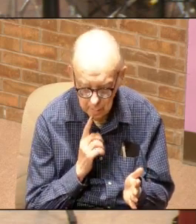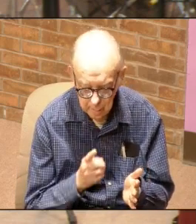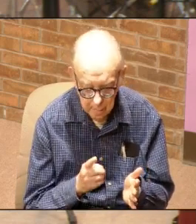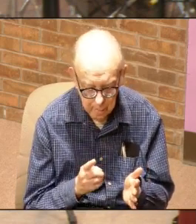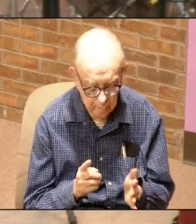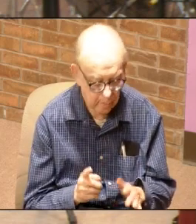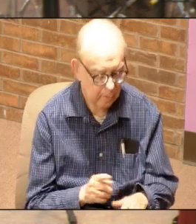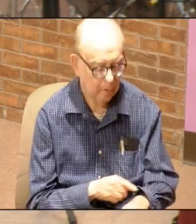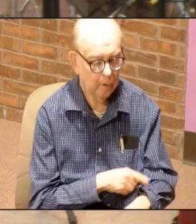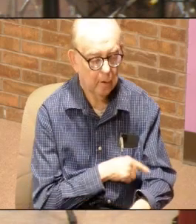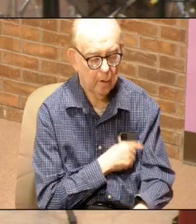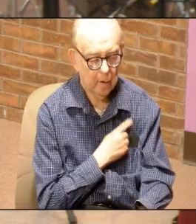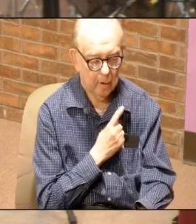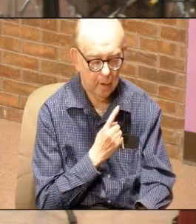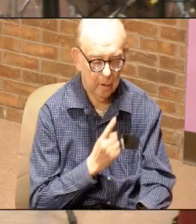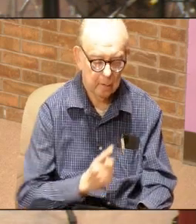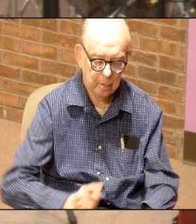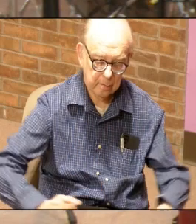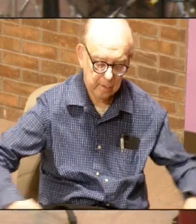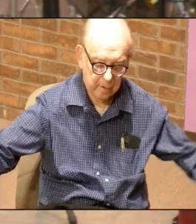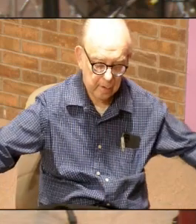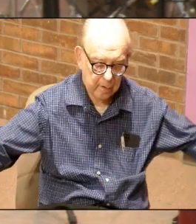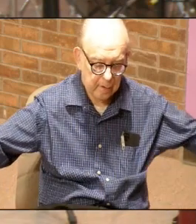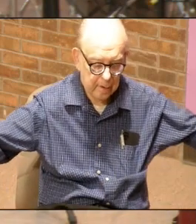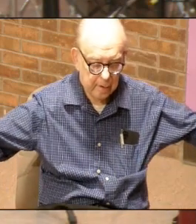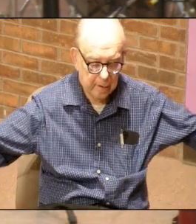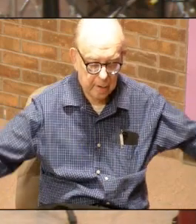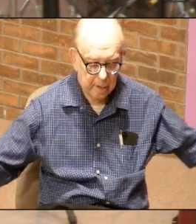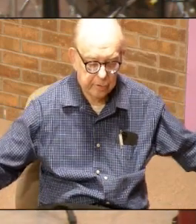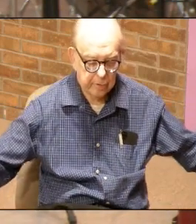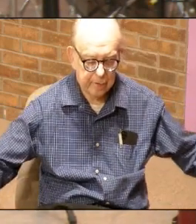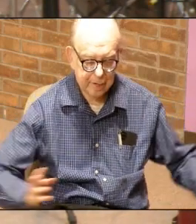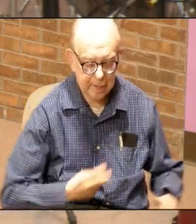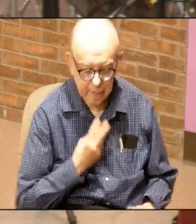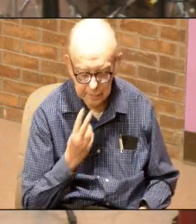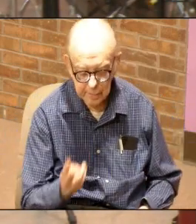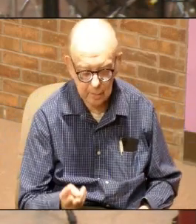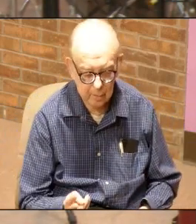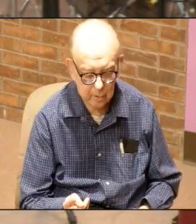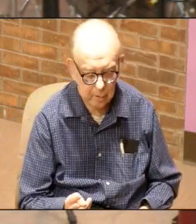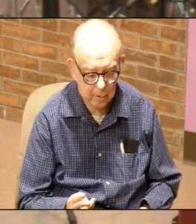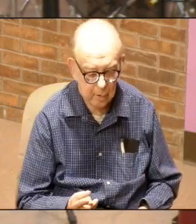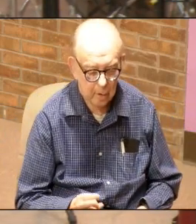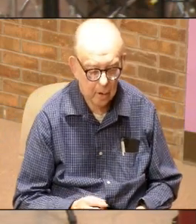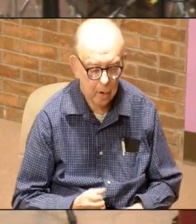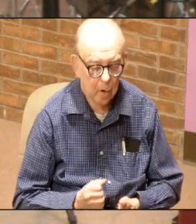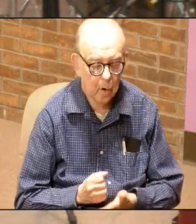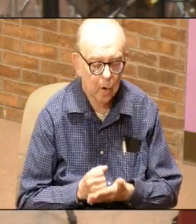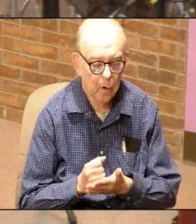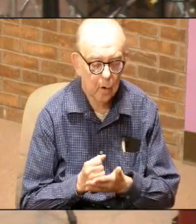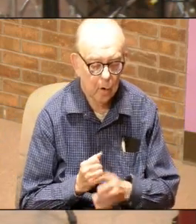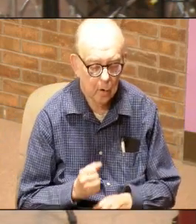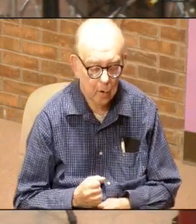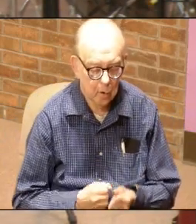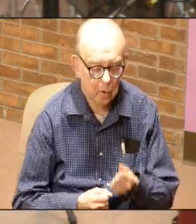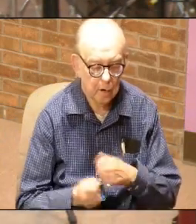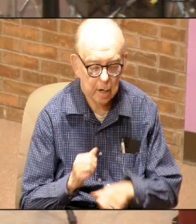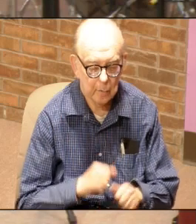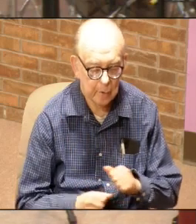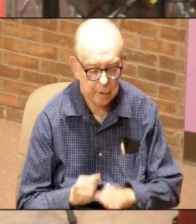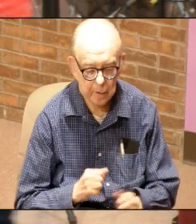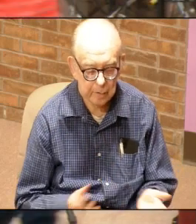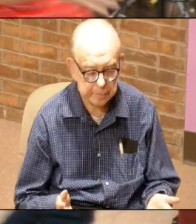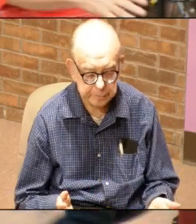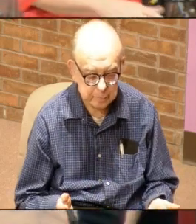It is the longest stretching out of the arms that you could ever see, and all holding up each other. And